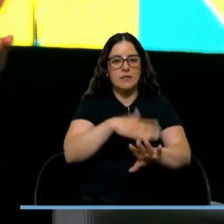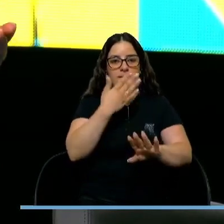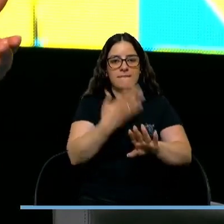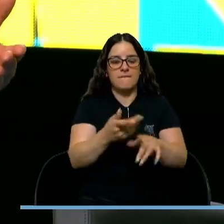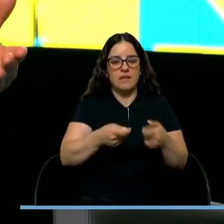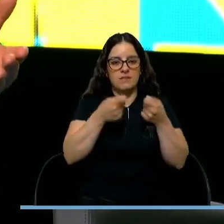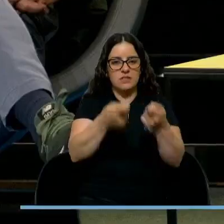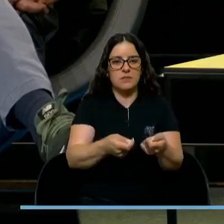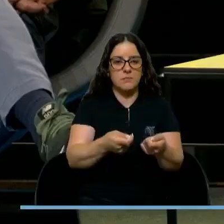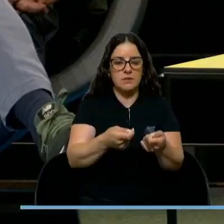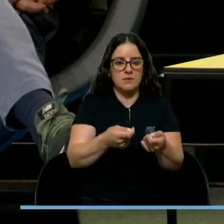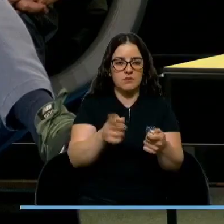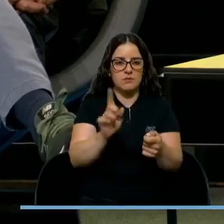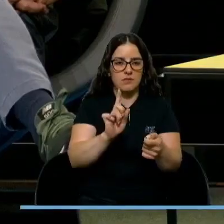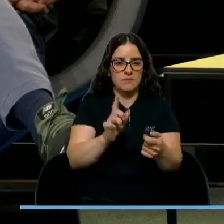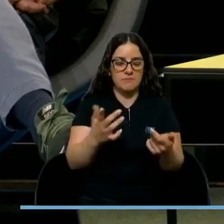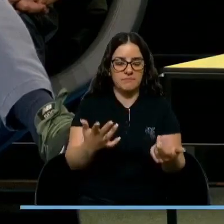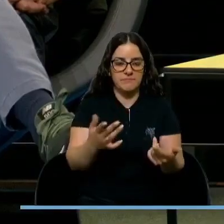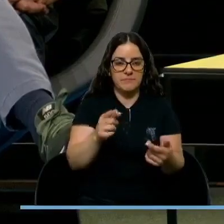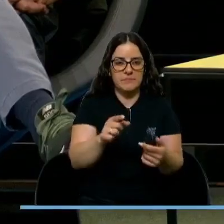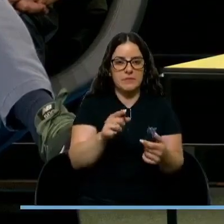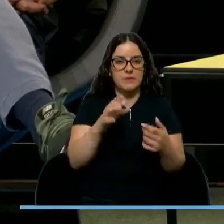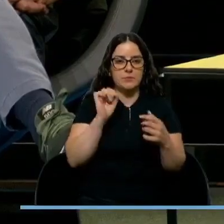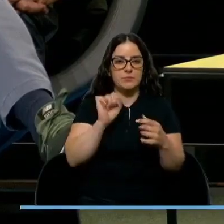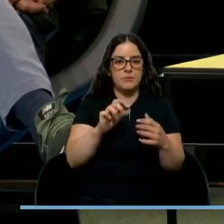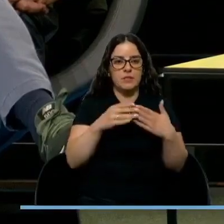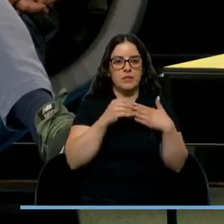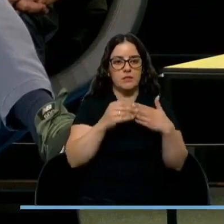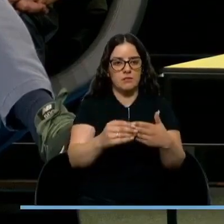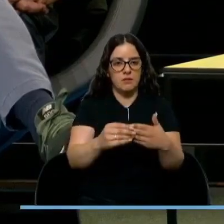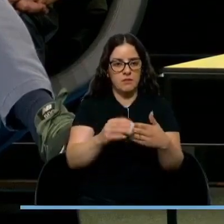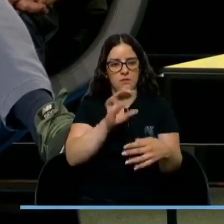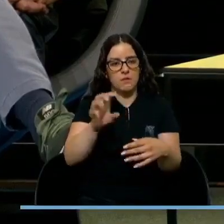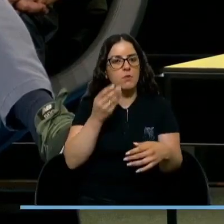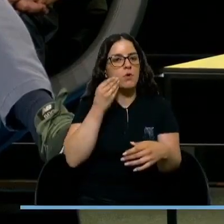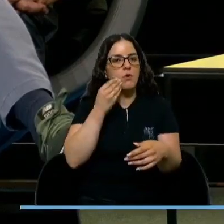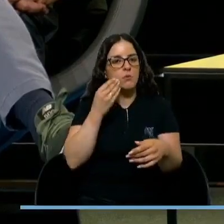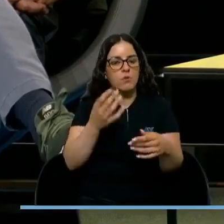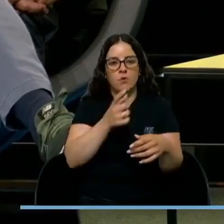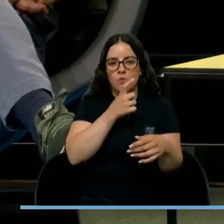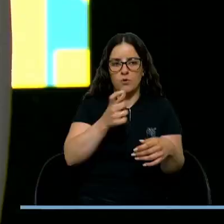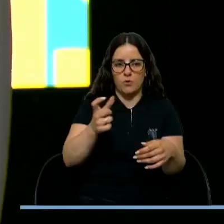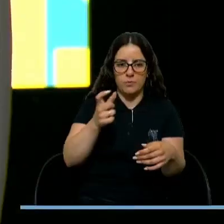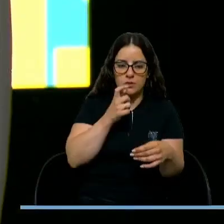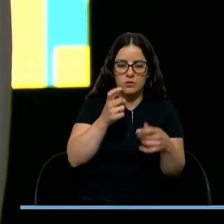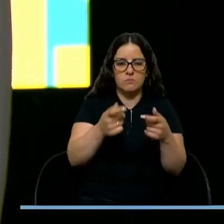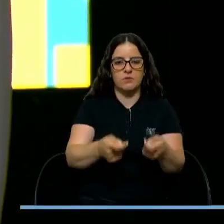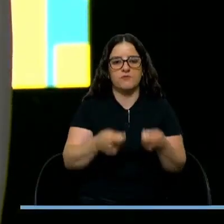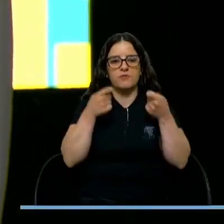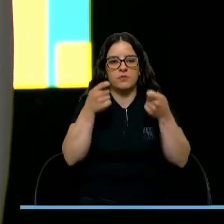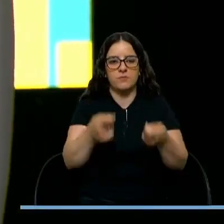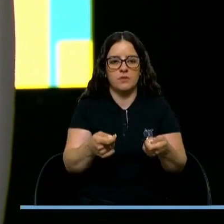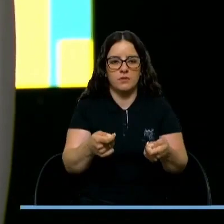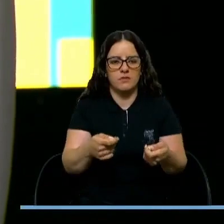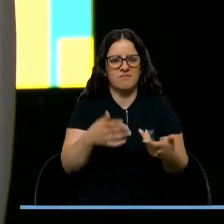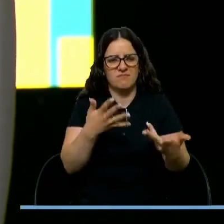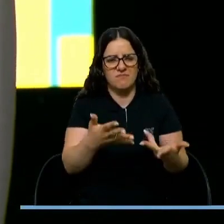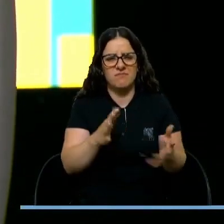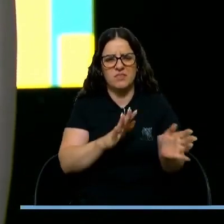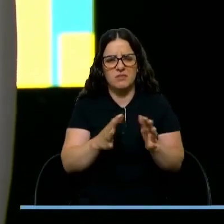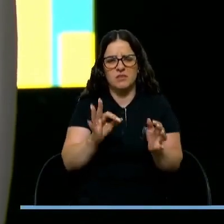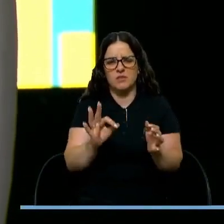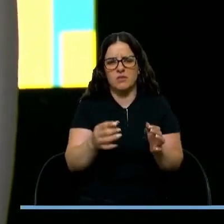investments and this acceleration. And this is done through leadership, that is how commitments, investments are carried out. That